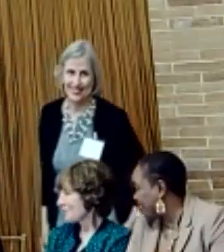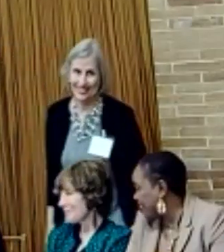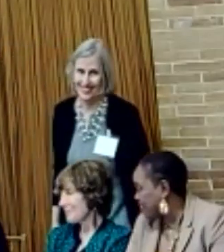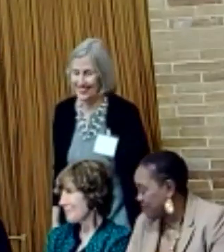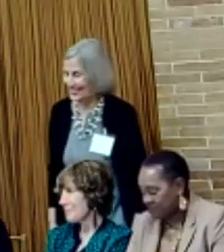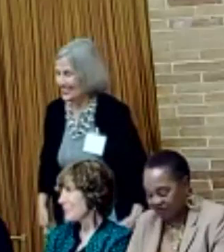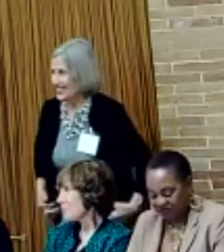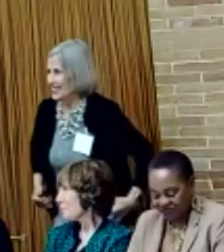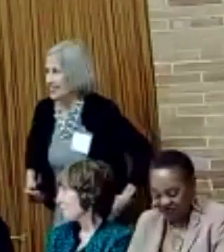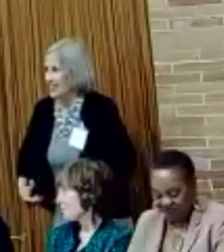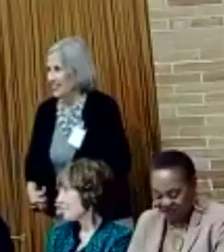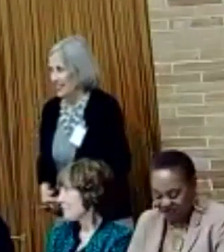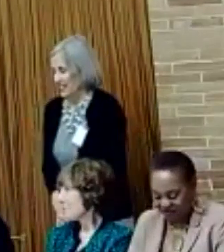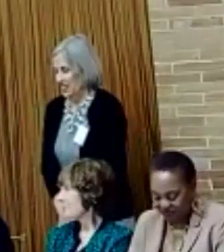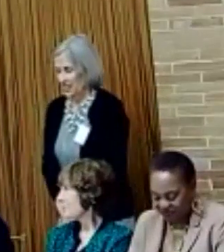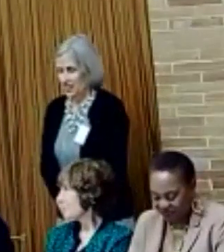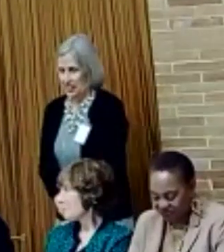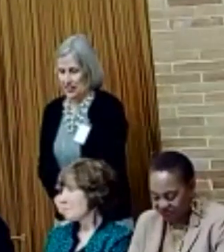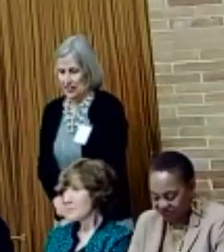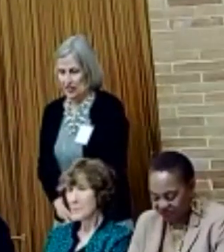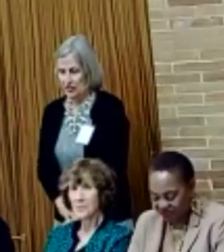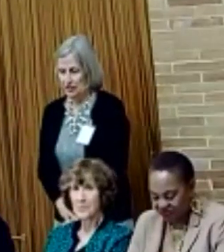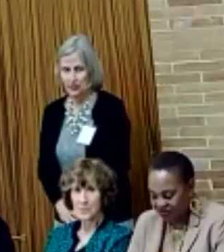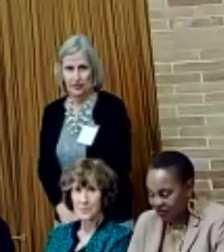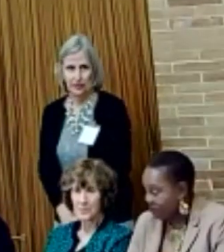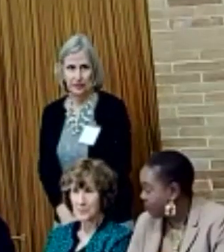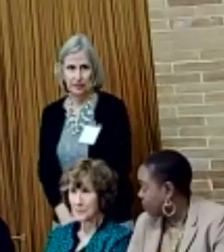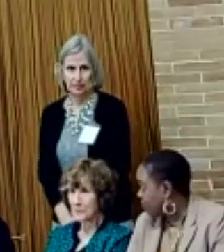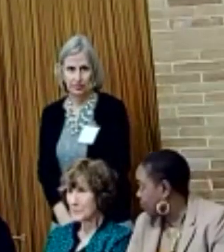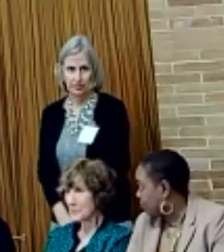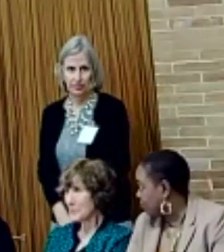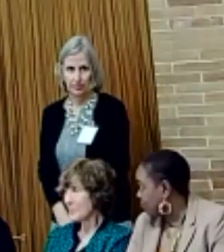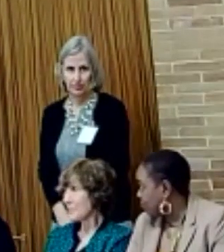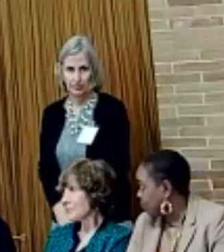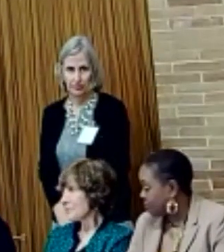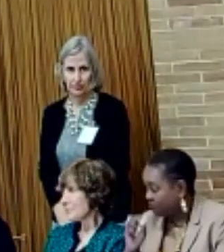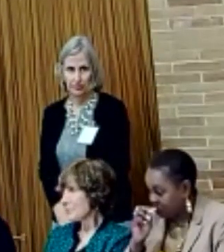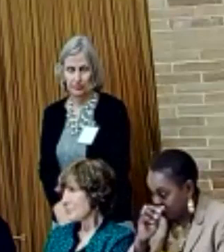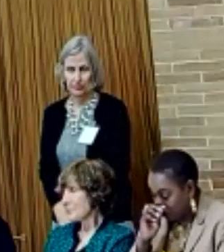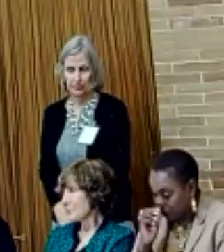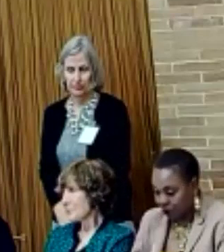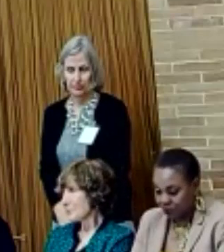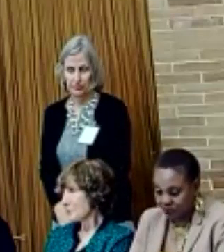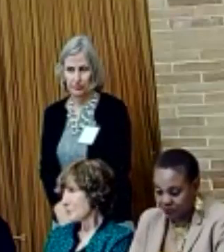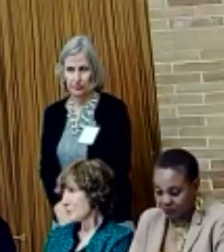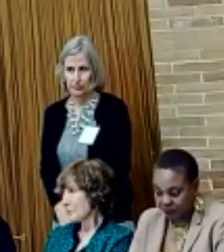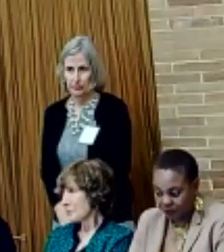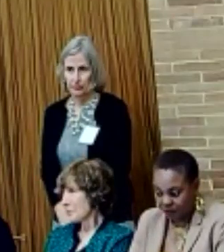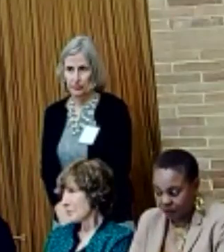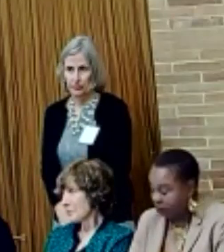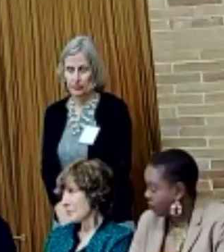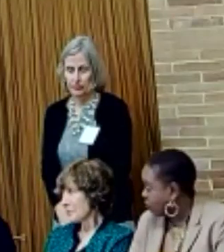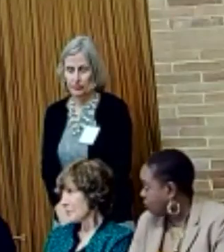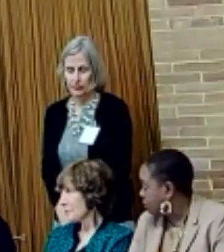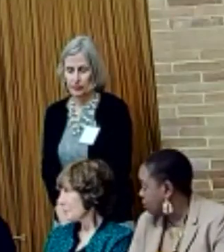or um Okay so you don't have to disclose that information um typically even if someone is a voucher